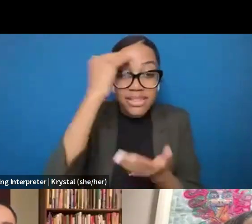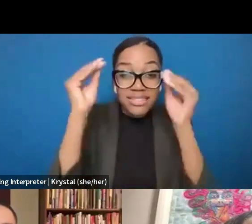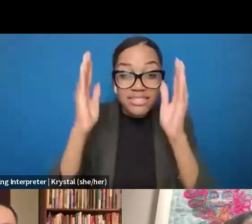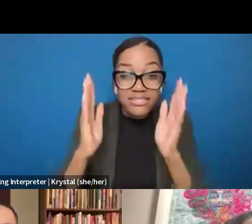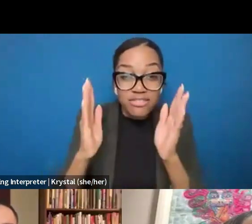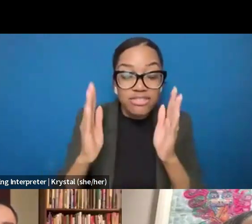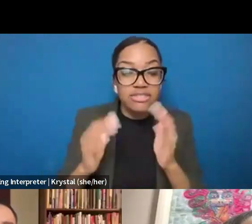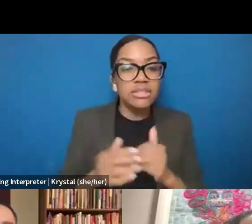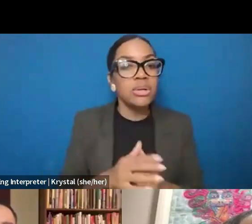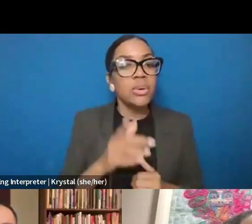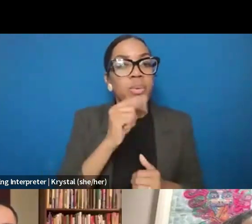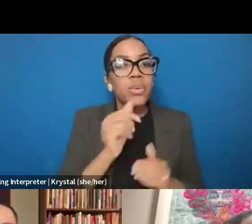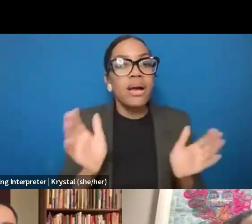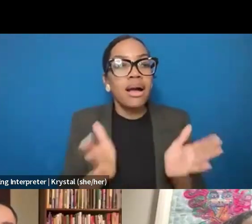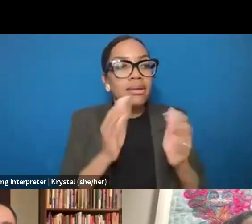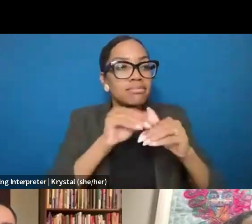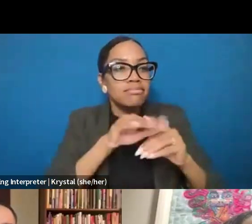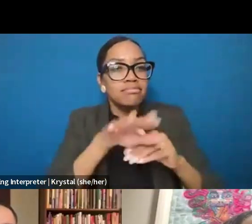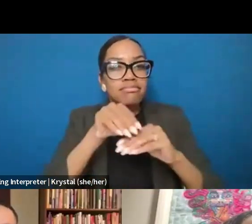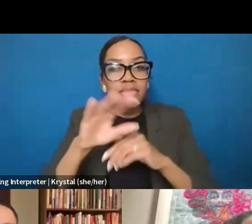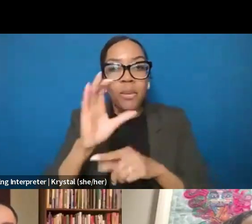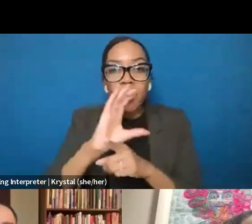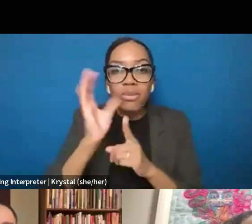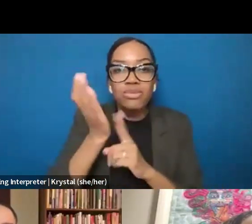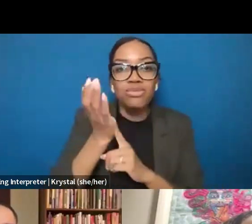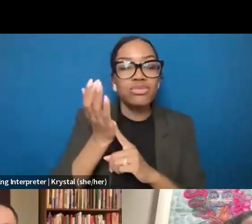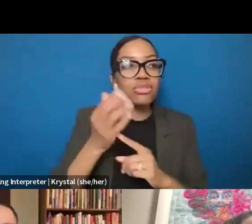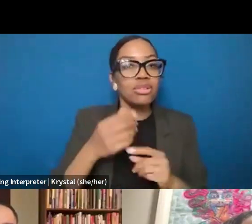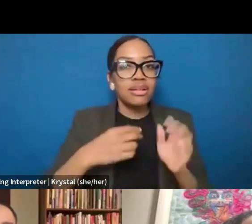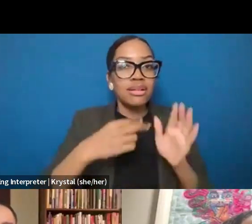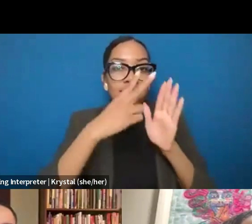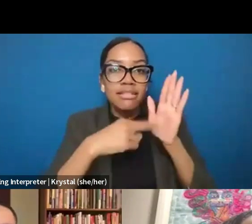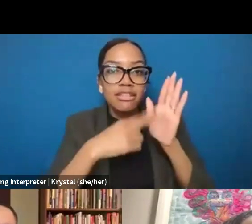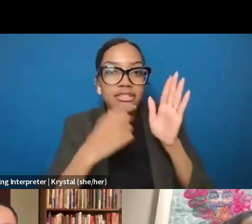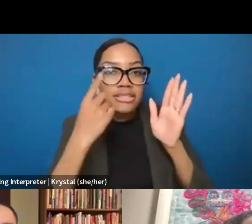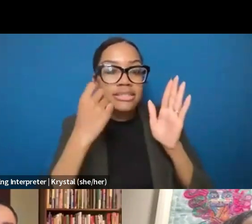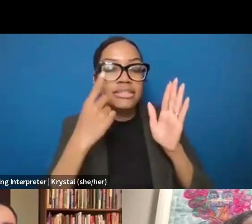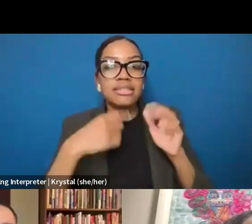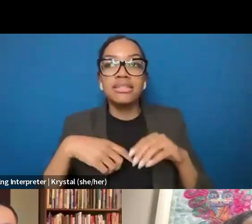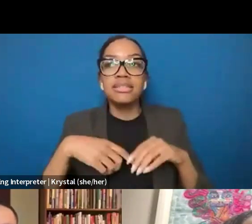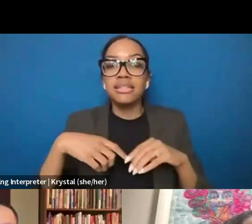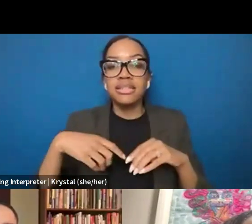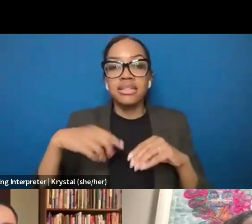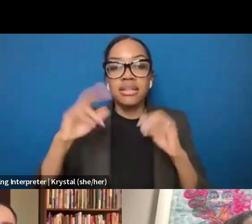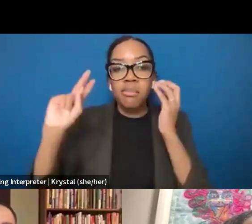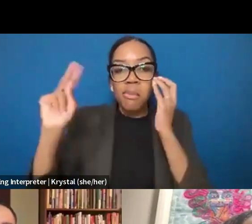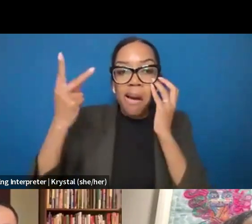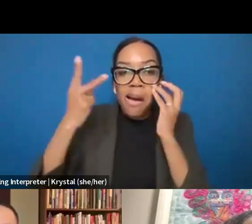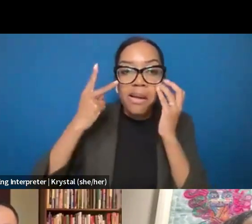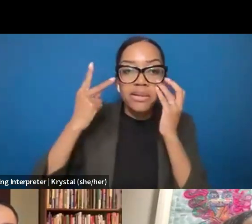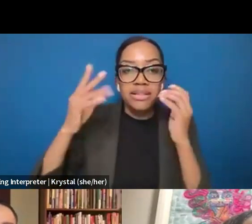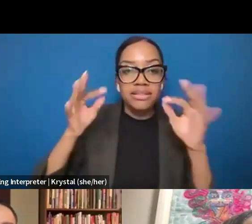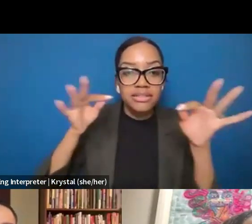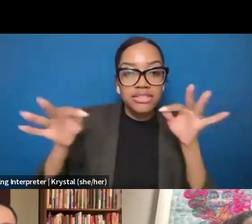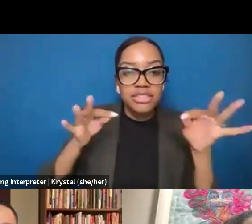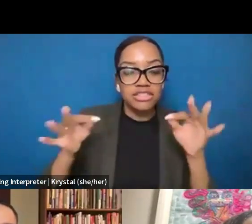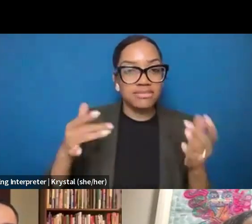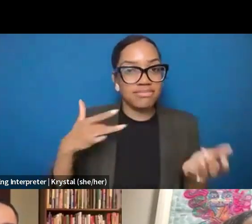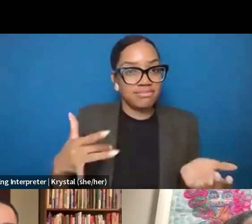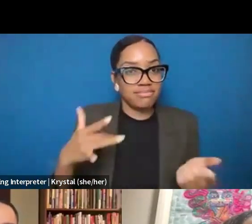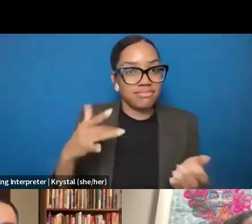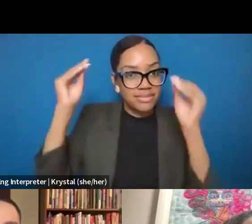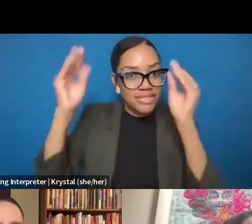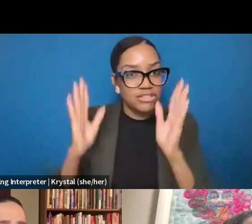skills and the dreams in so many of the people who led those movements, right? Teachers have to be accounted for when we tell that story, and we haven't done a good job of doing